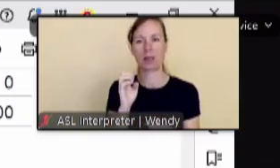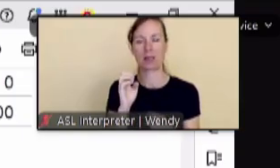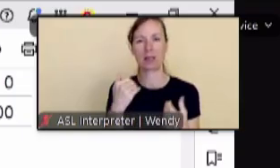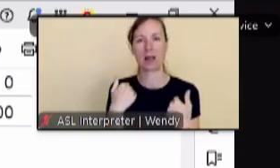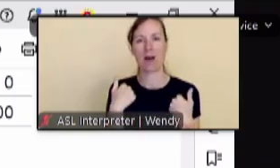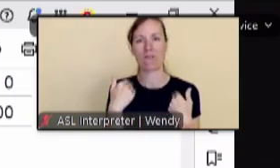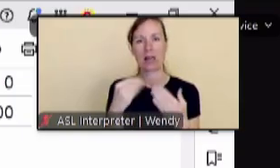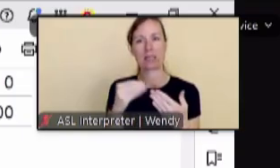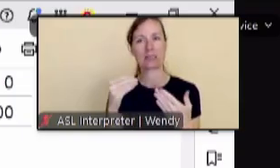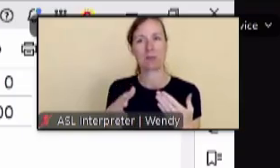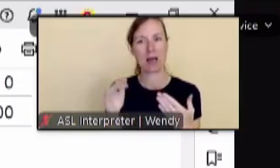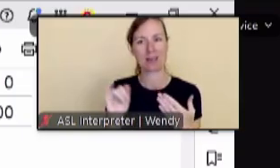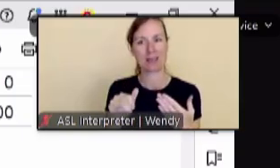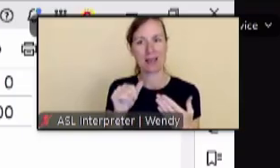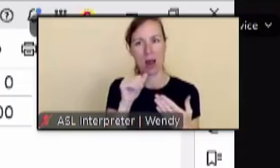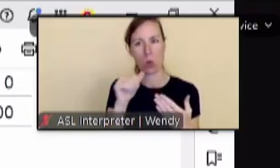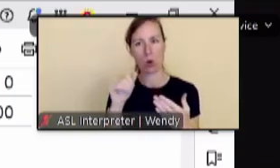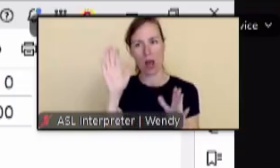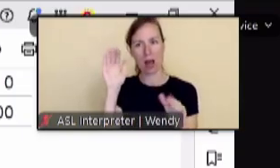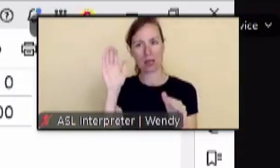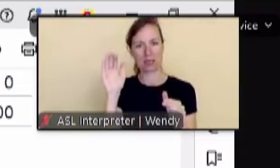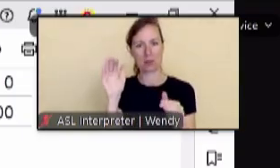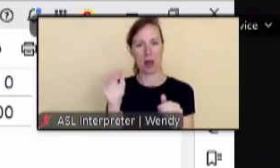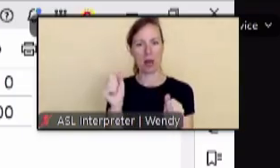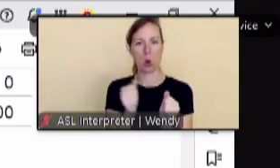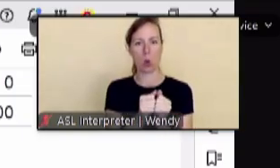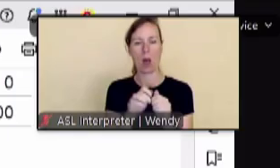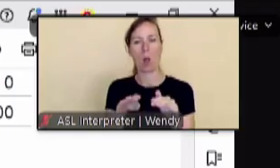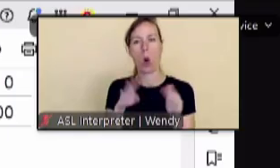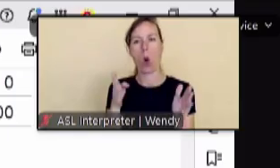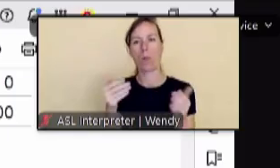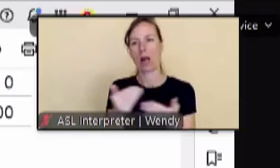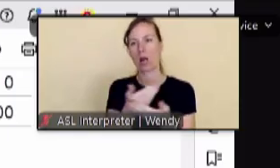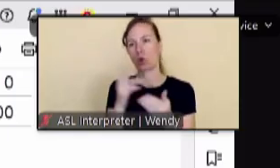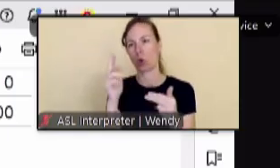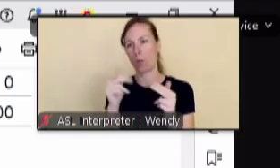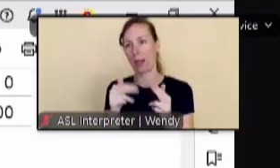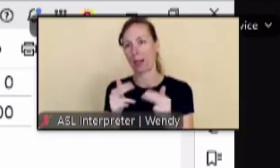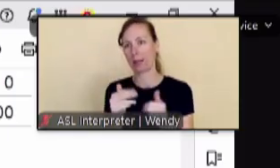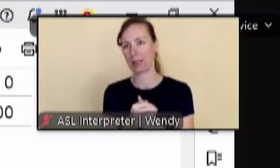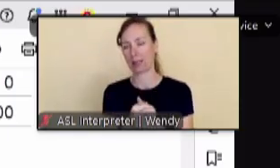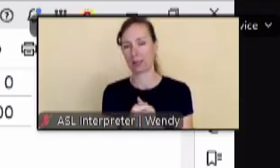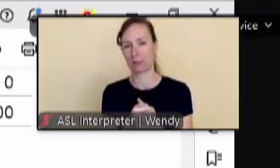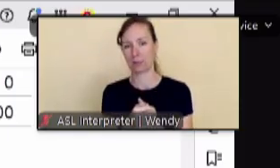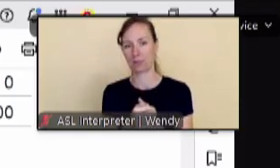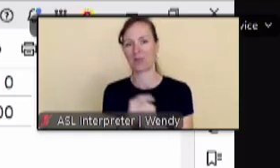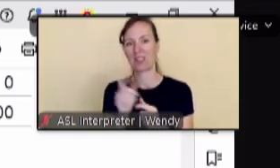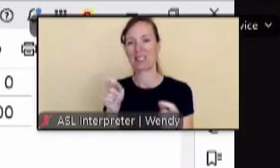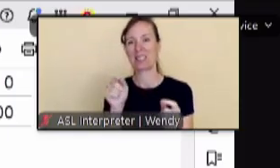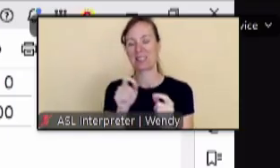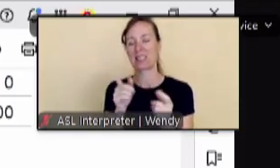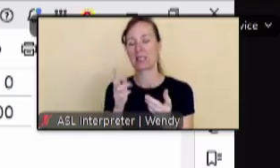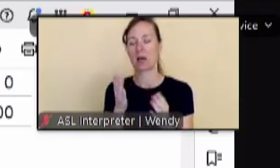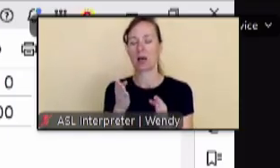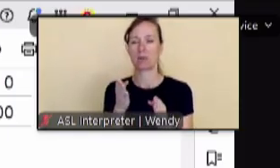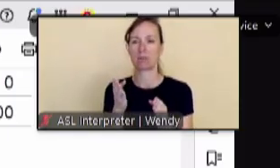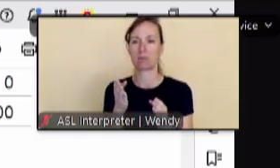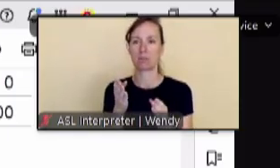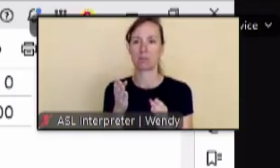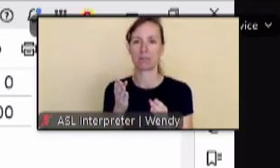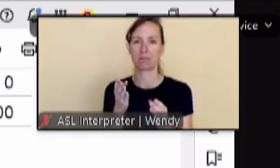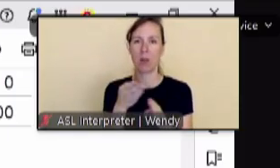we haven't been able to anticipate with opening a new building, particularly a new building of this size. And